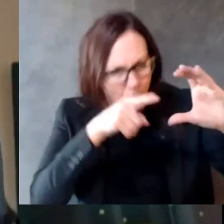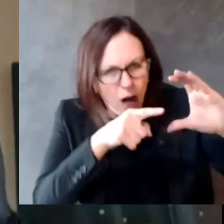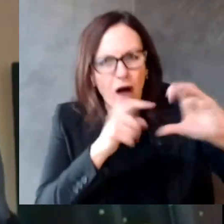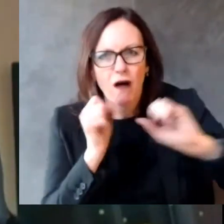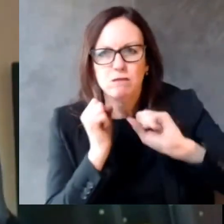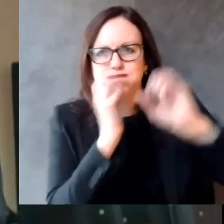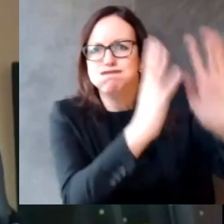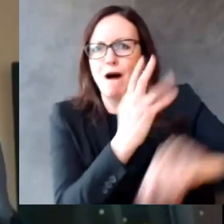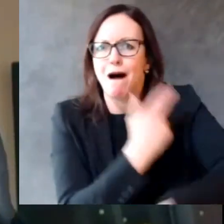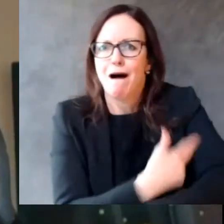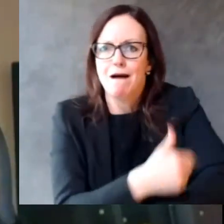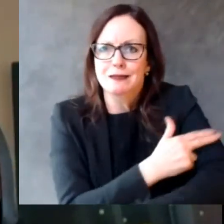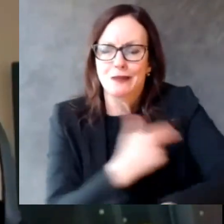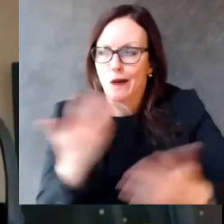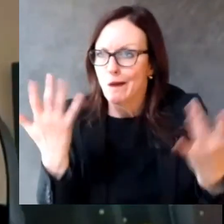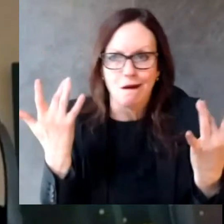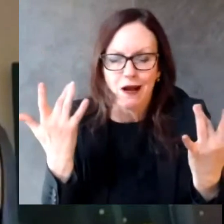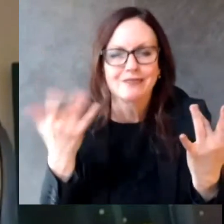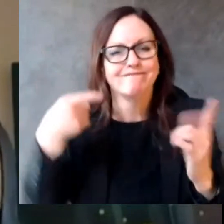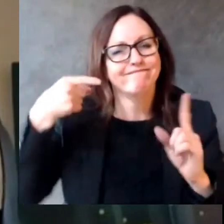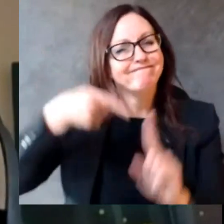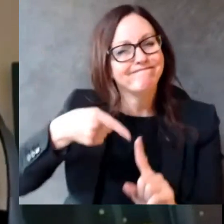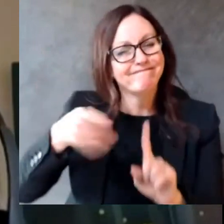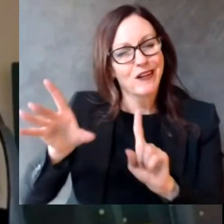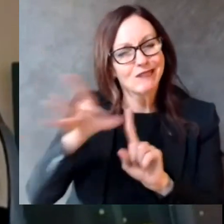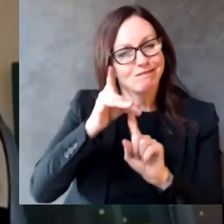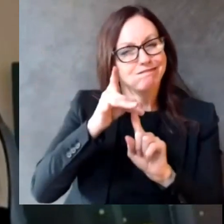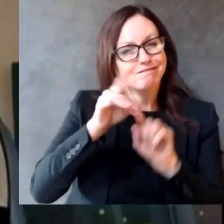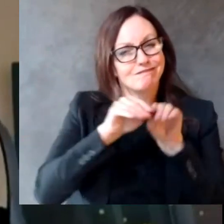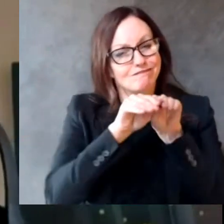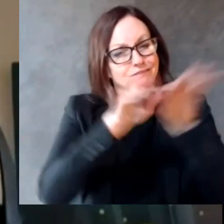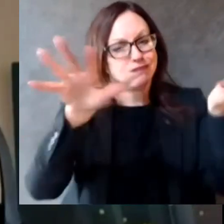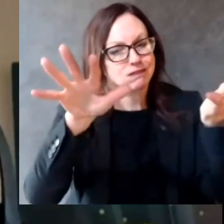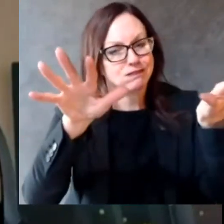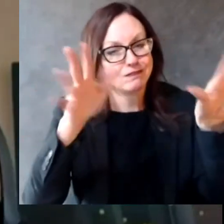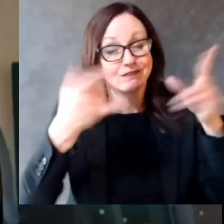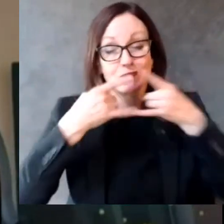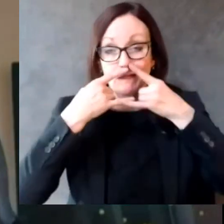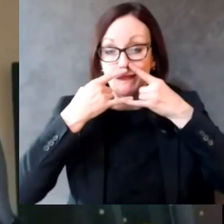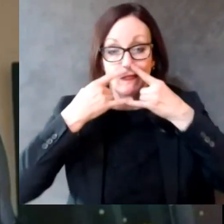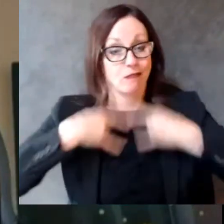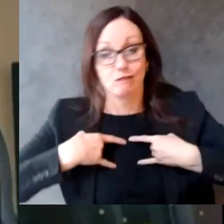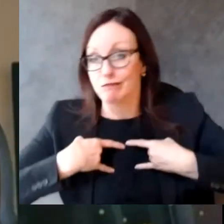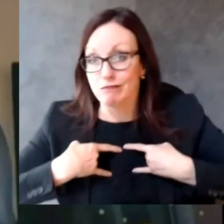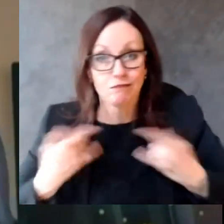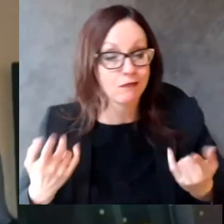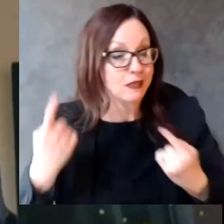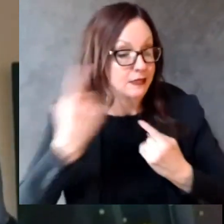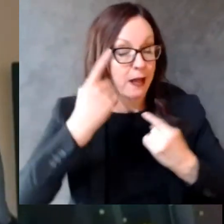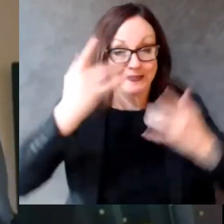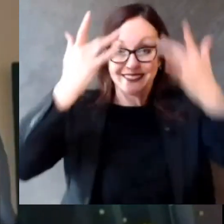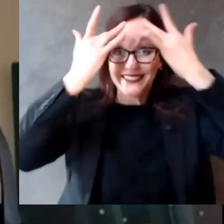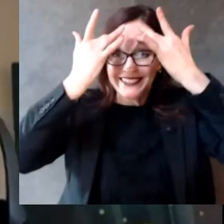a pattern that has been well established throughout this pandemic. And we have seen it